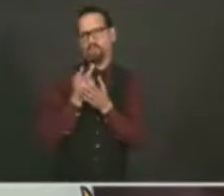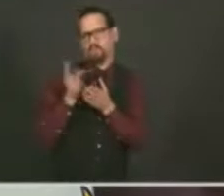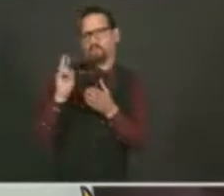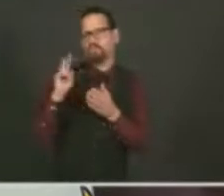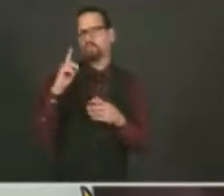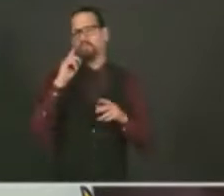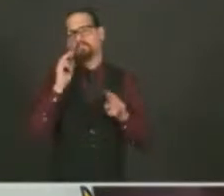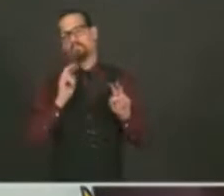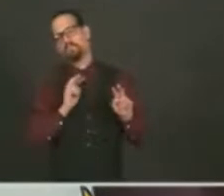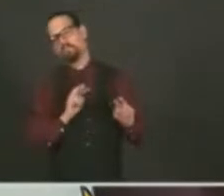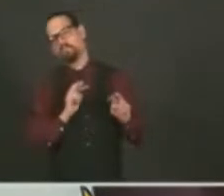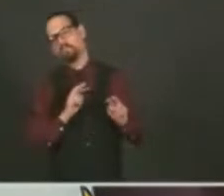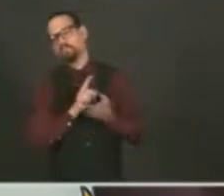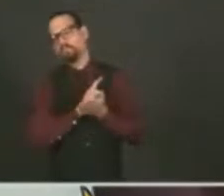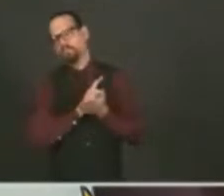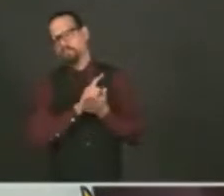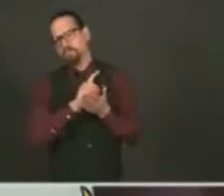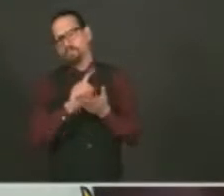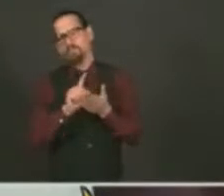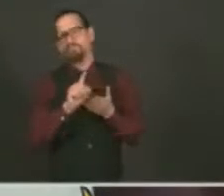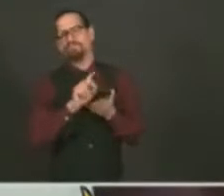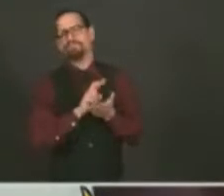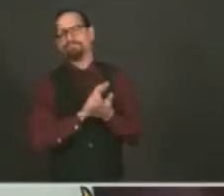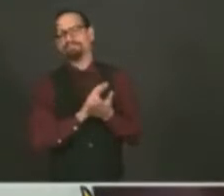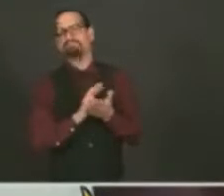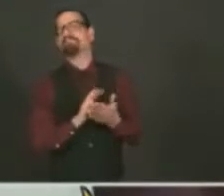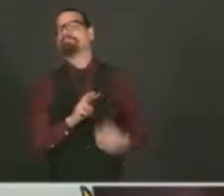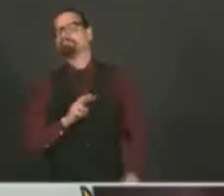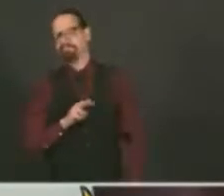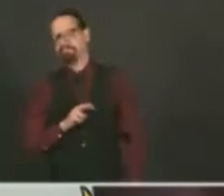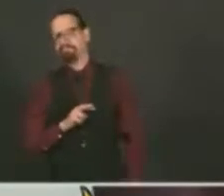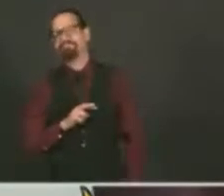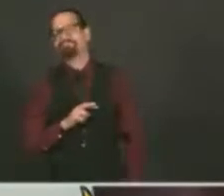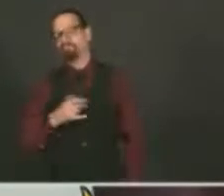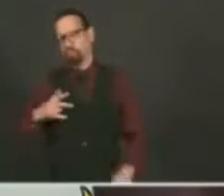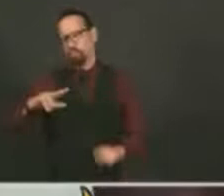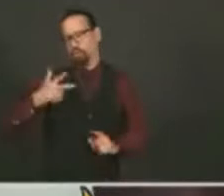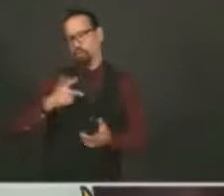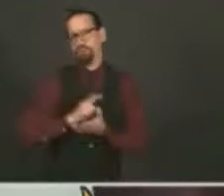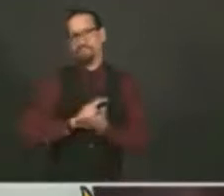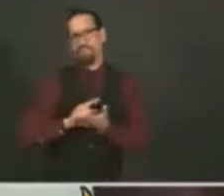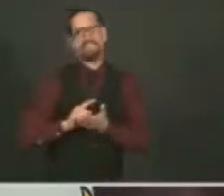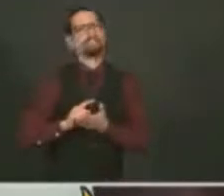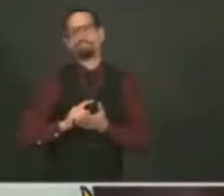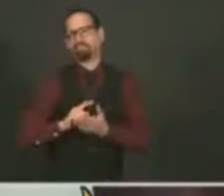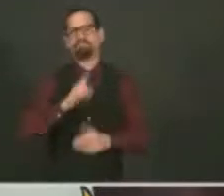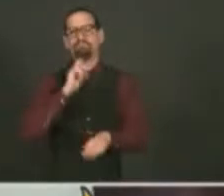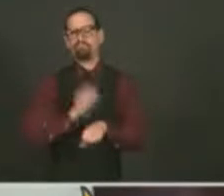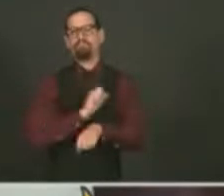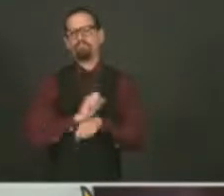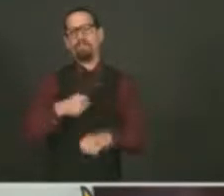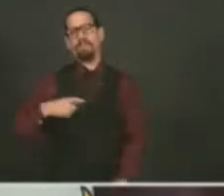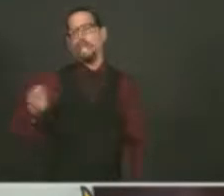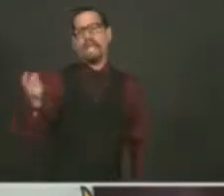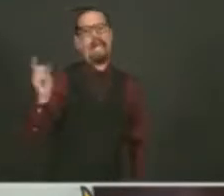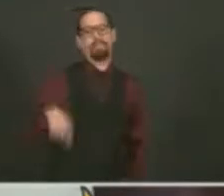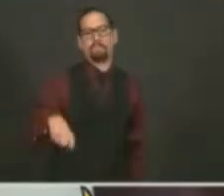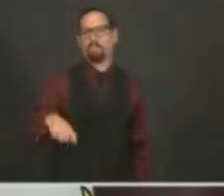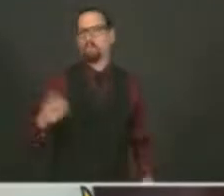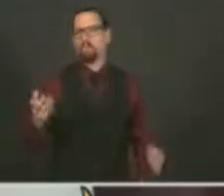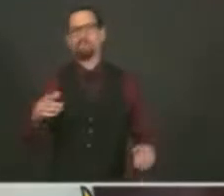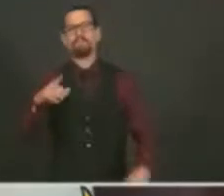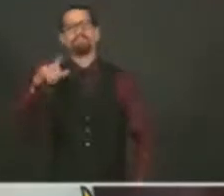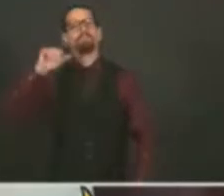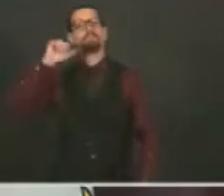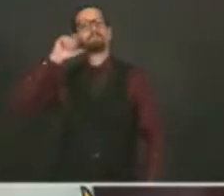And I've just decided that it's necessary now, which is why I'll be back here tomorrow. We're going to do Facebook Live on Friday. I'm going to be out and about a